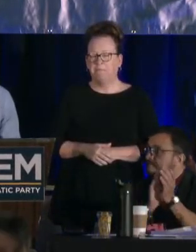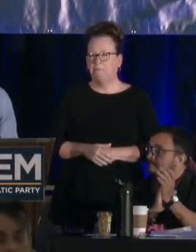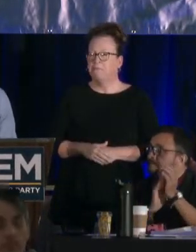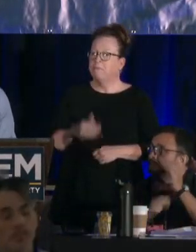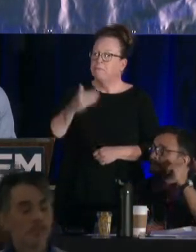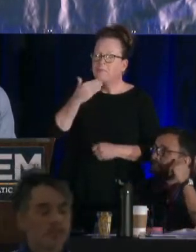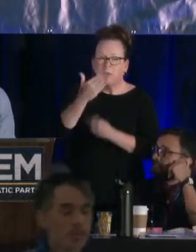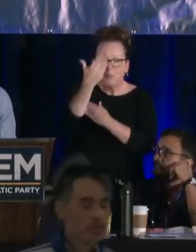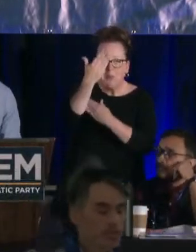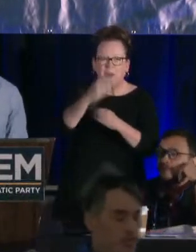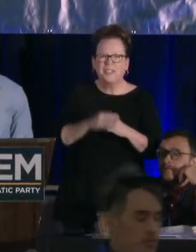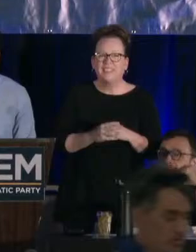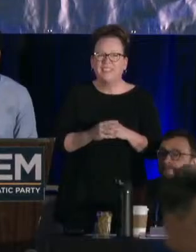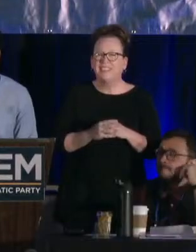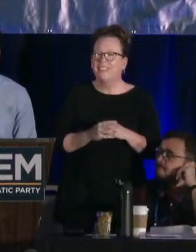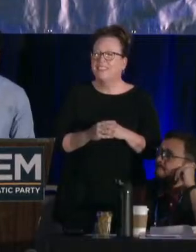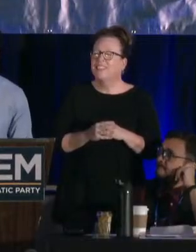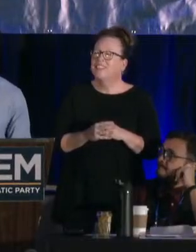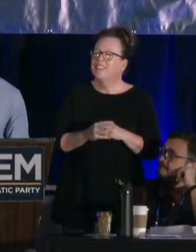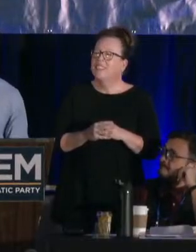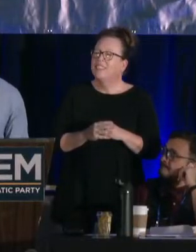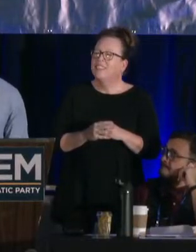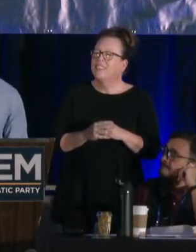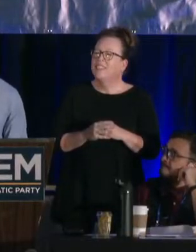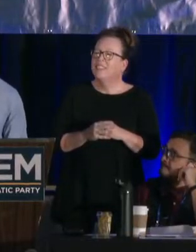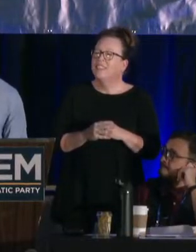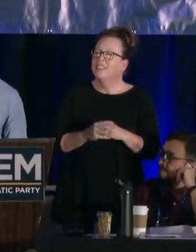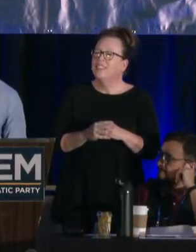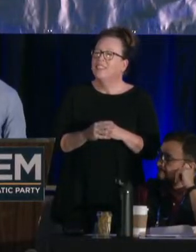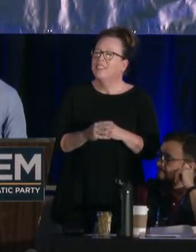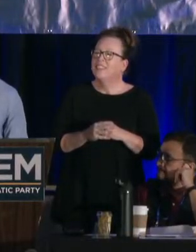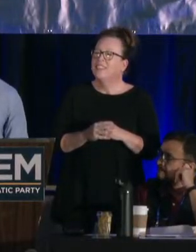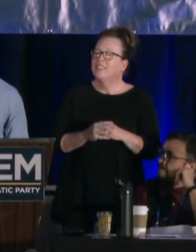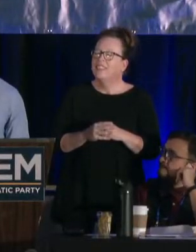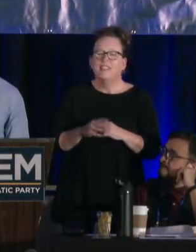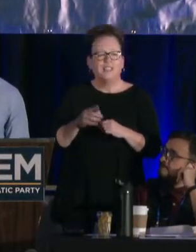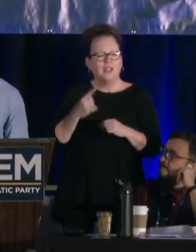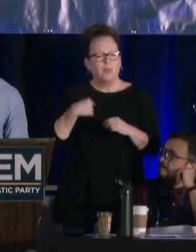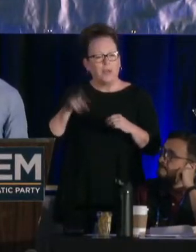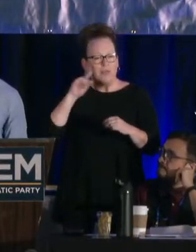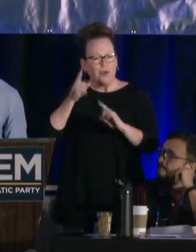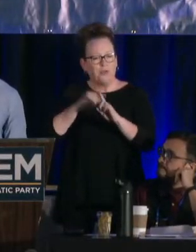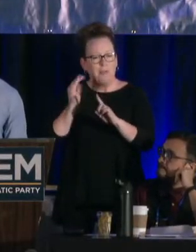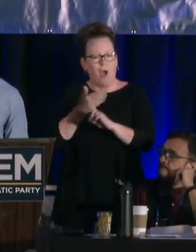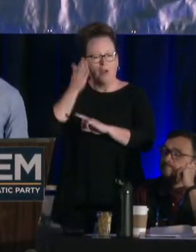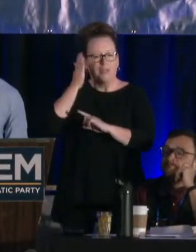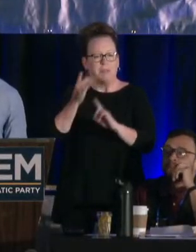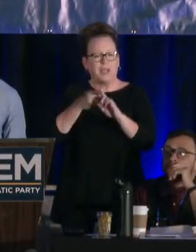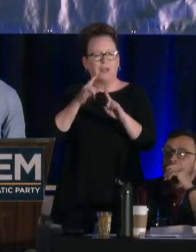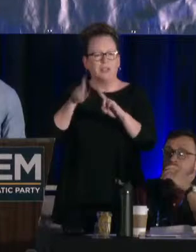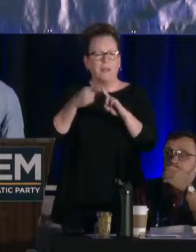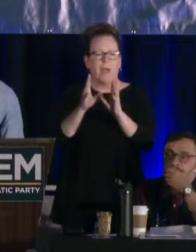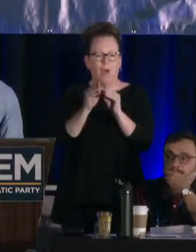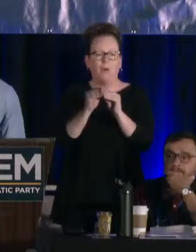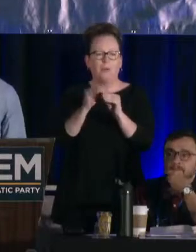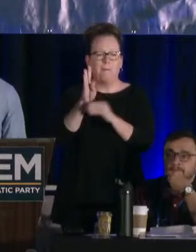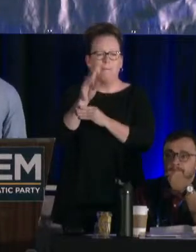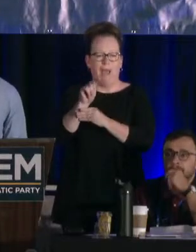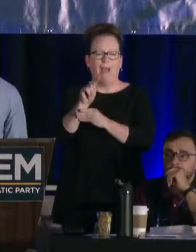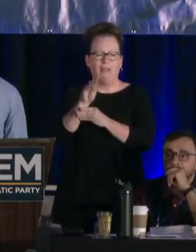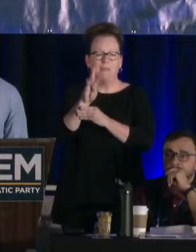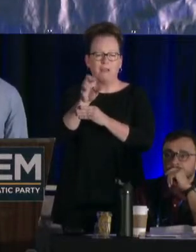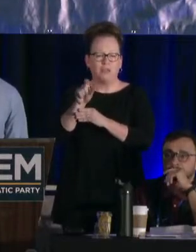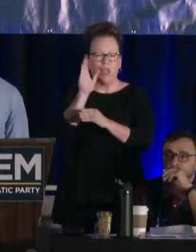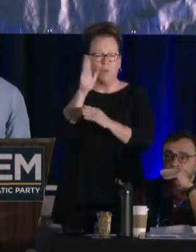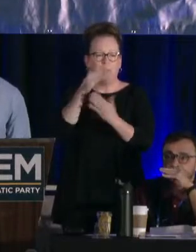Good morning, everyone. So on Saturday, we met to hear from speakers on ballot measures that will be on the ballot or may be